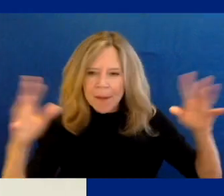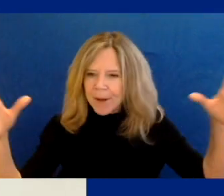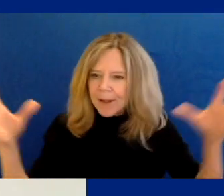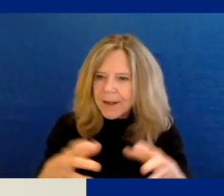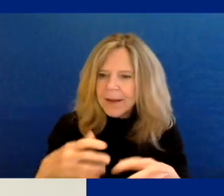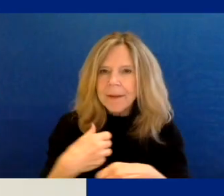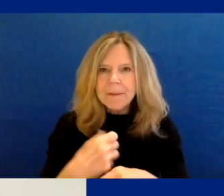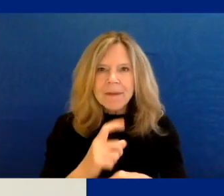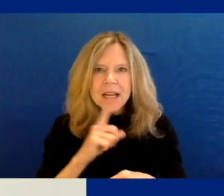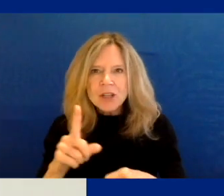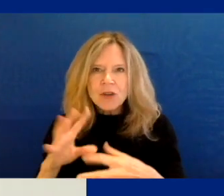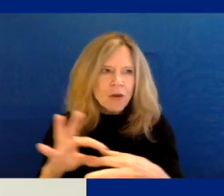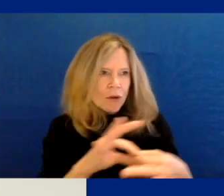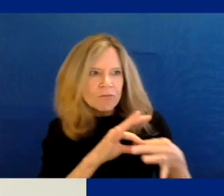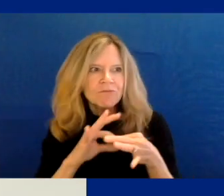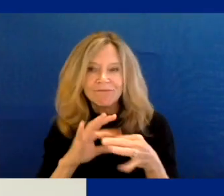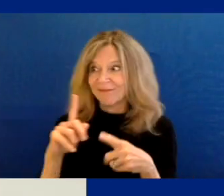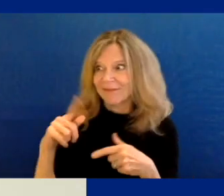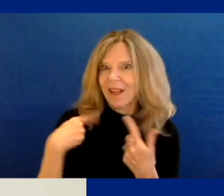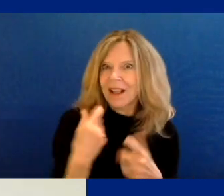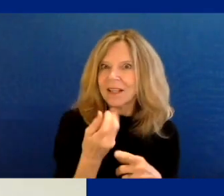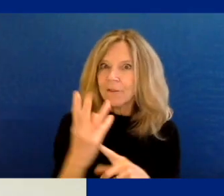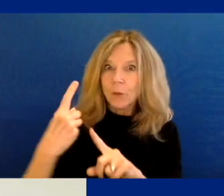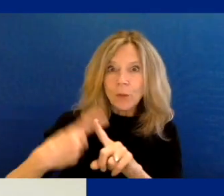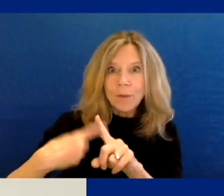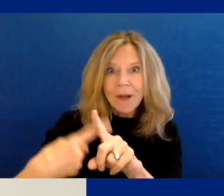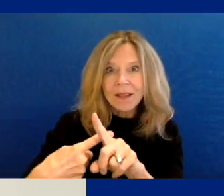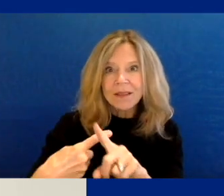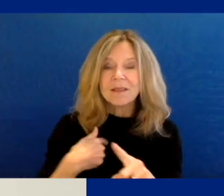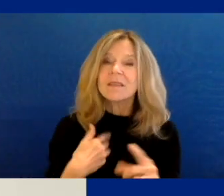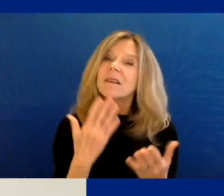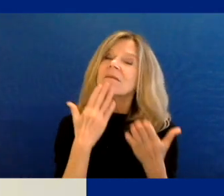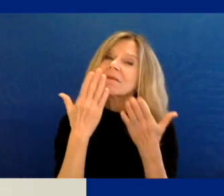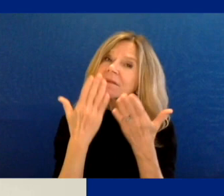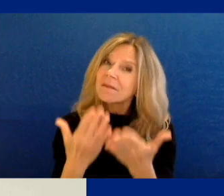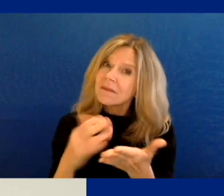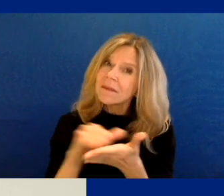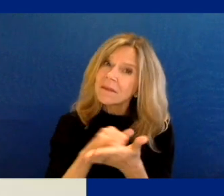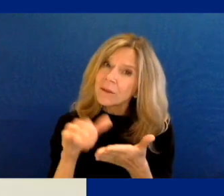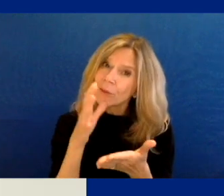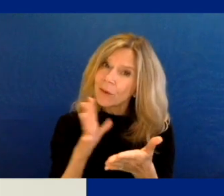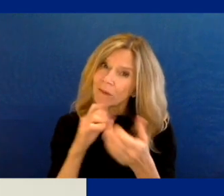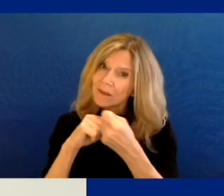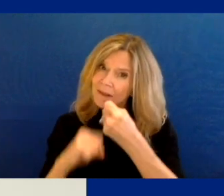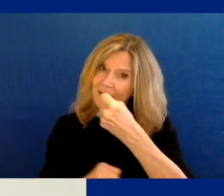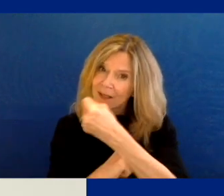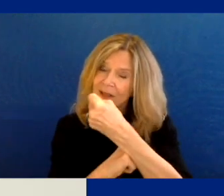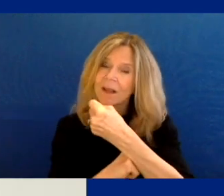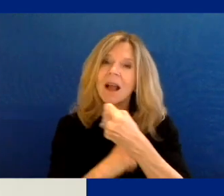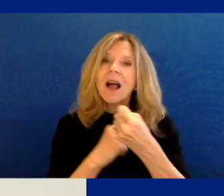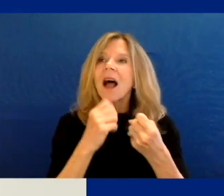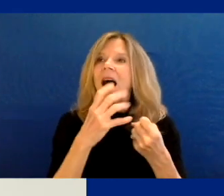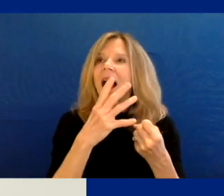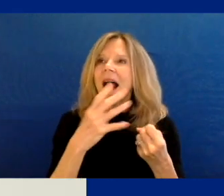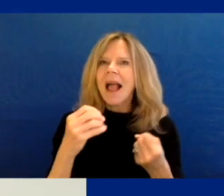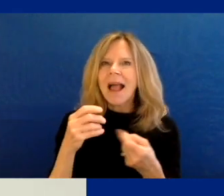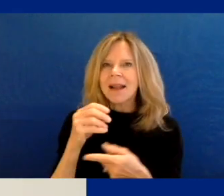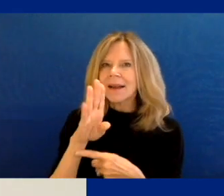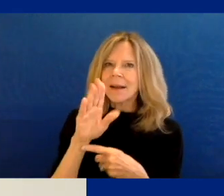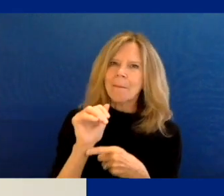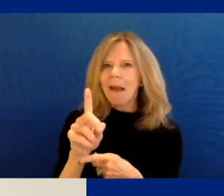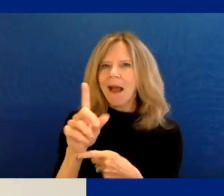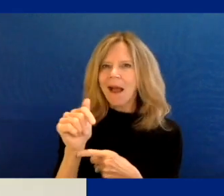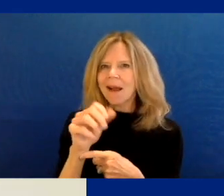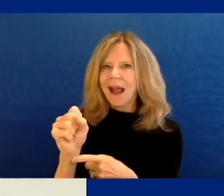has boots on the ground over the last couple of months. And it's only thanks to our partners like the New York Women's Foundation